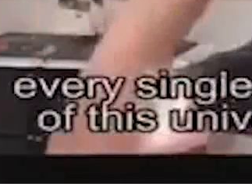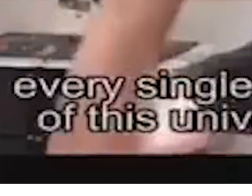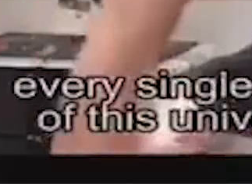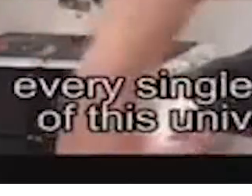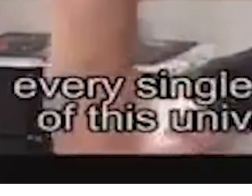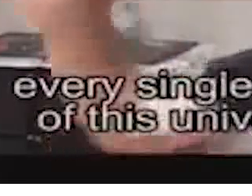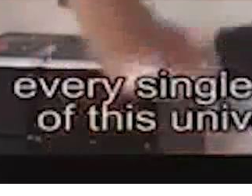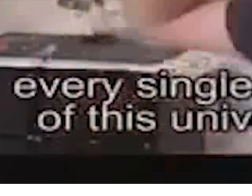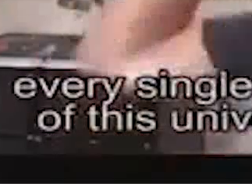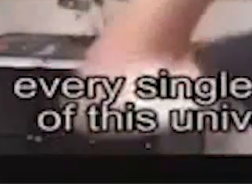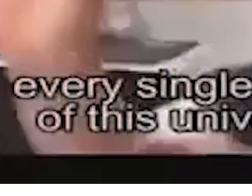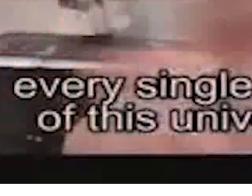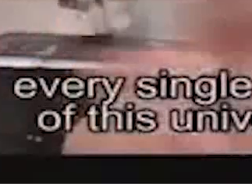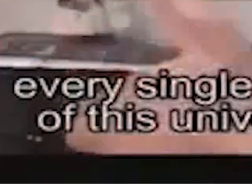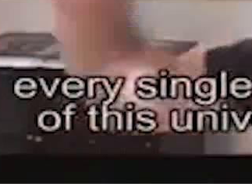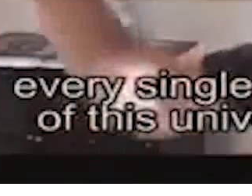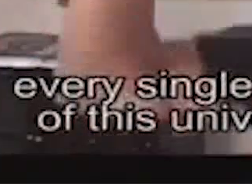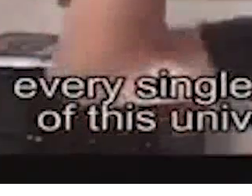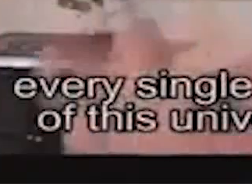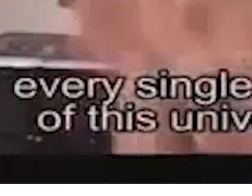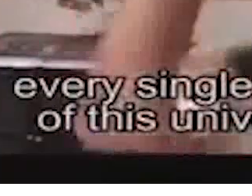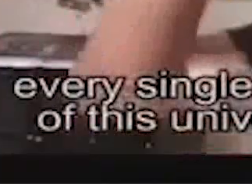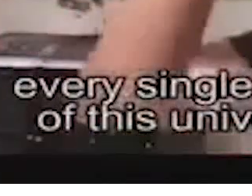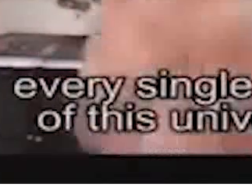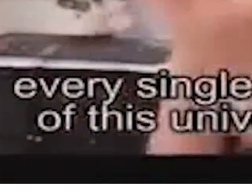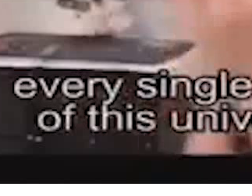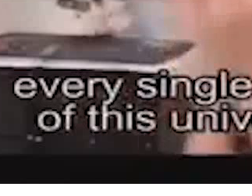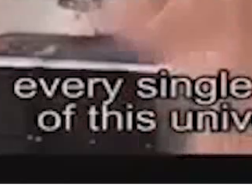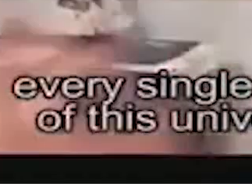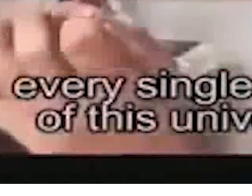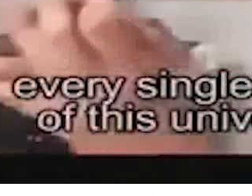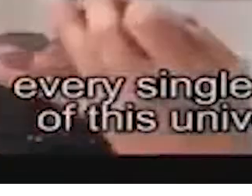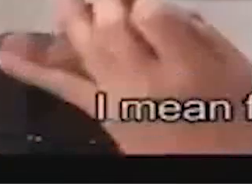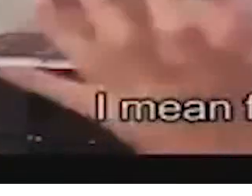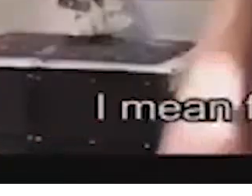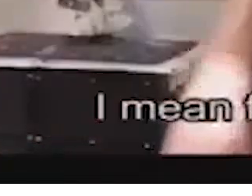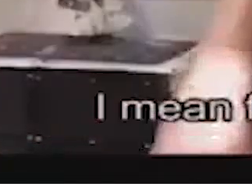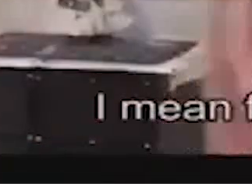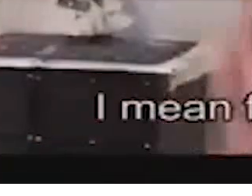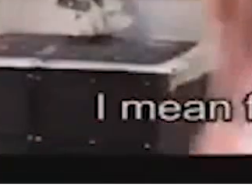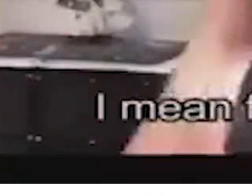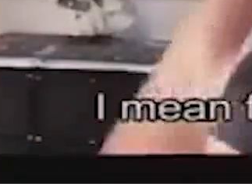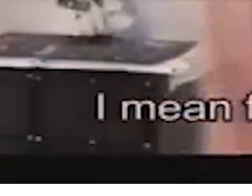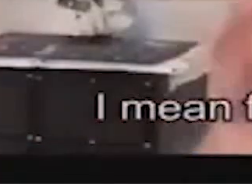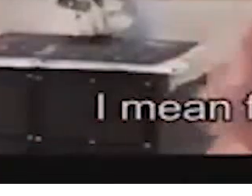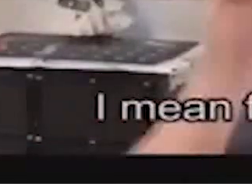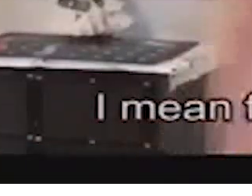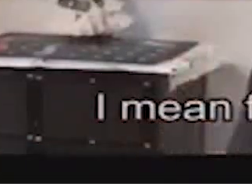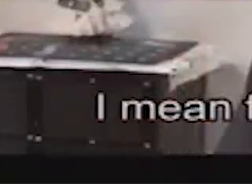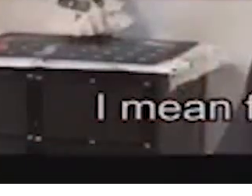earth, every single atom, every single molecule of this universe, becoming a little fetus. I mean, for crying out